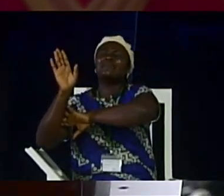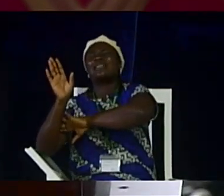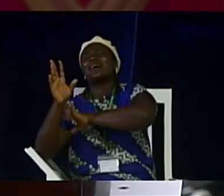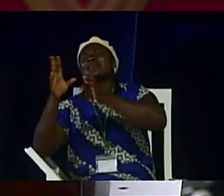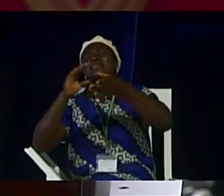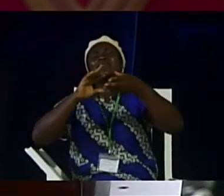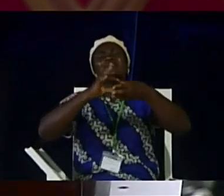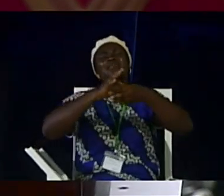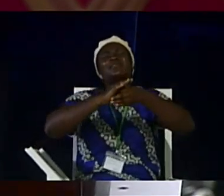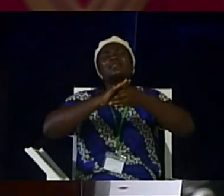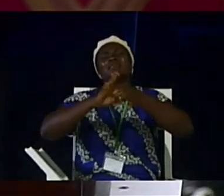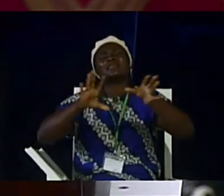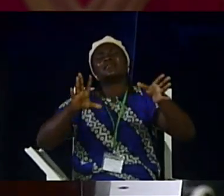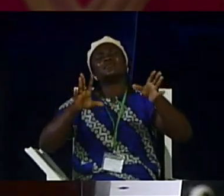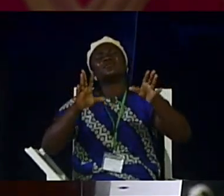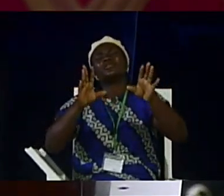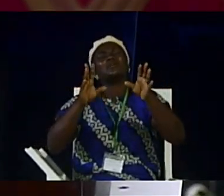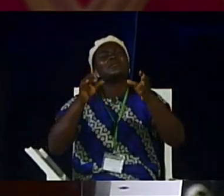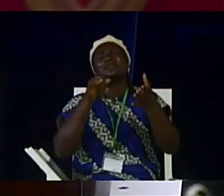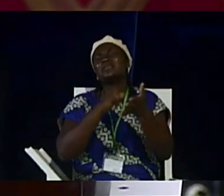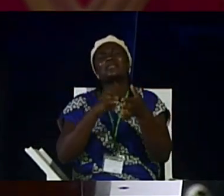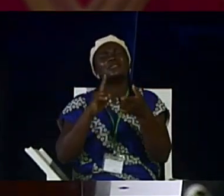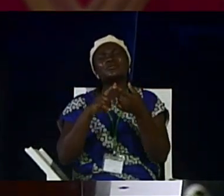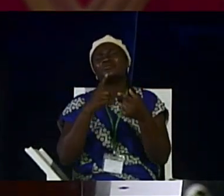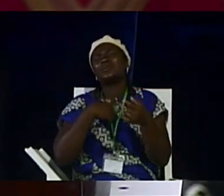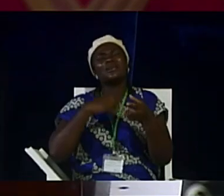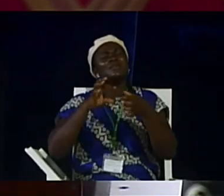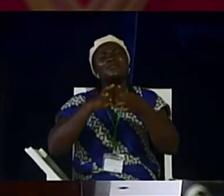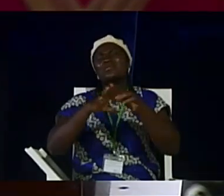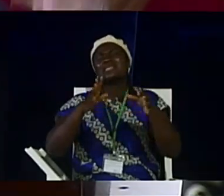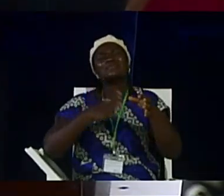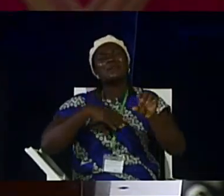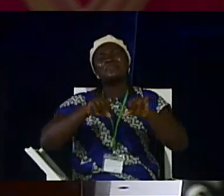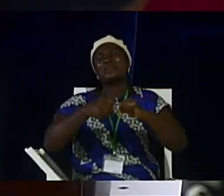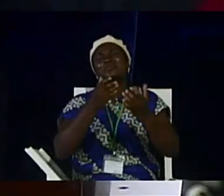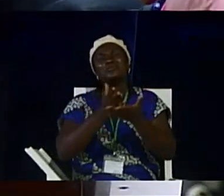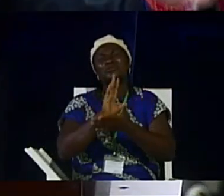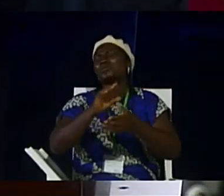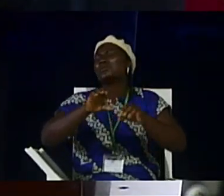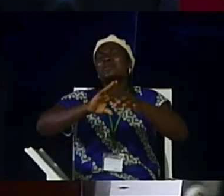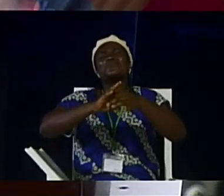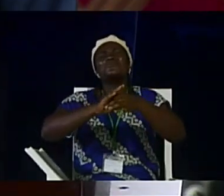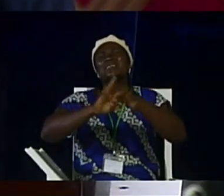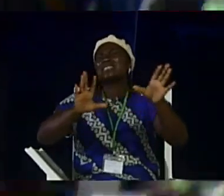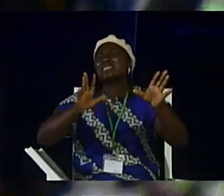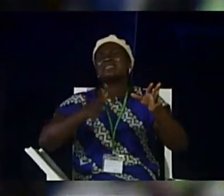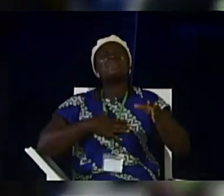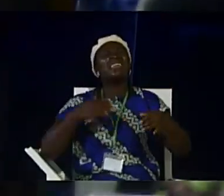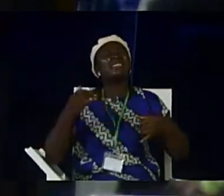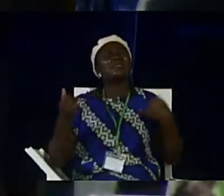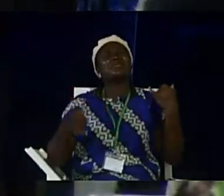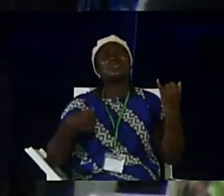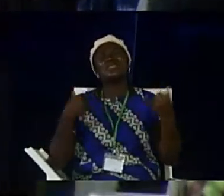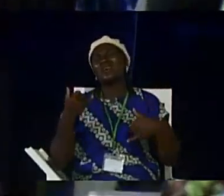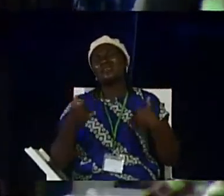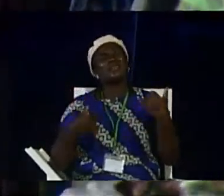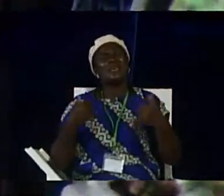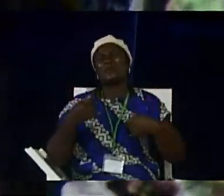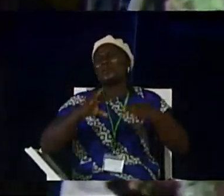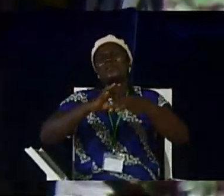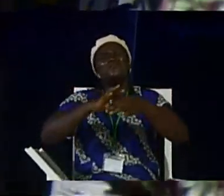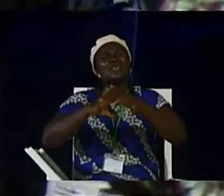release it to me. Release my breakthrough. Release my job. Release